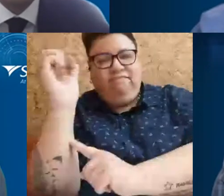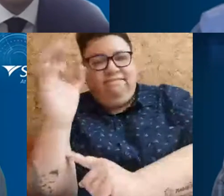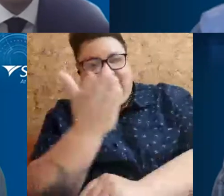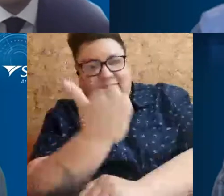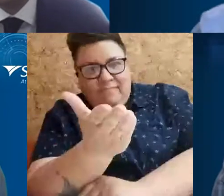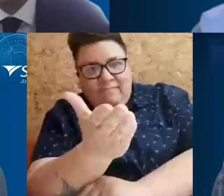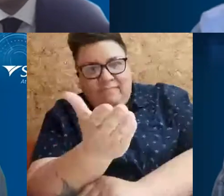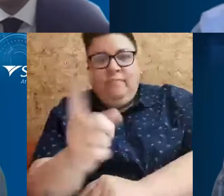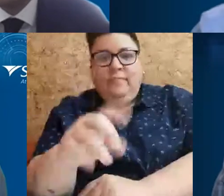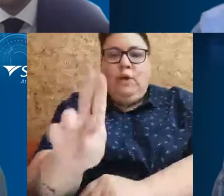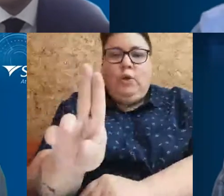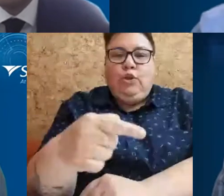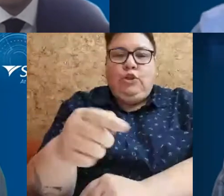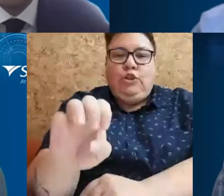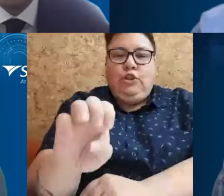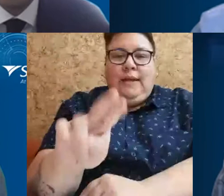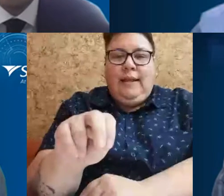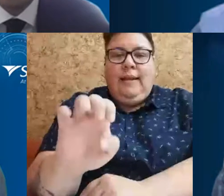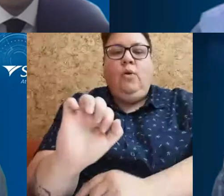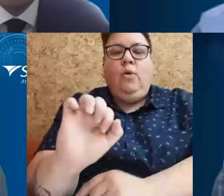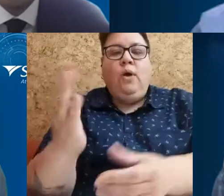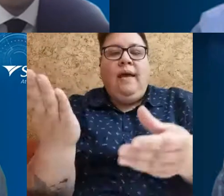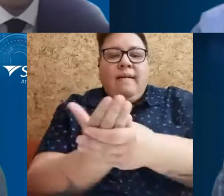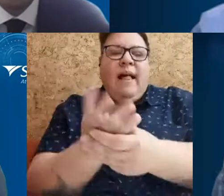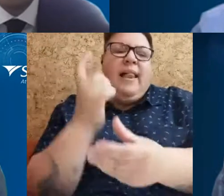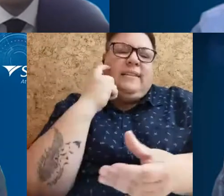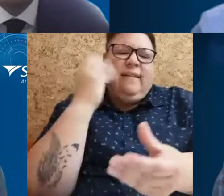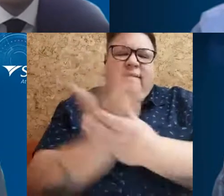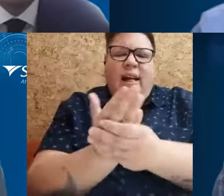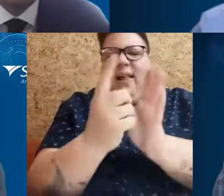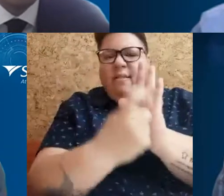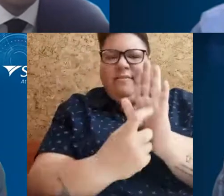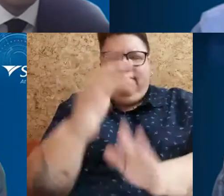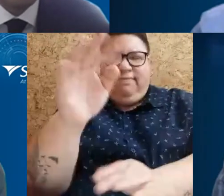for e-filing and easy file questions. Good afternoon, Eugene.